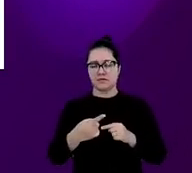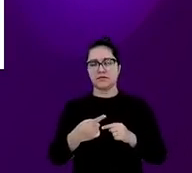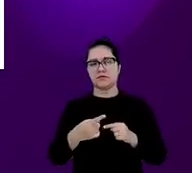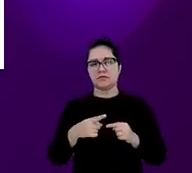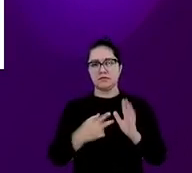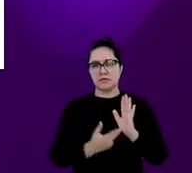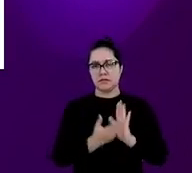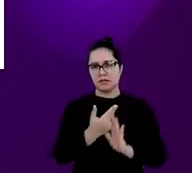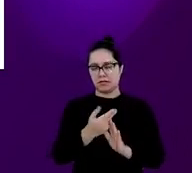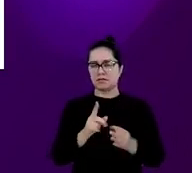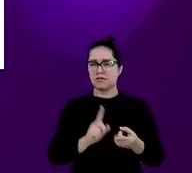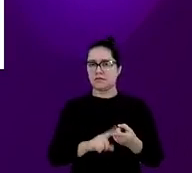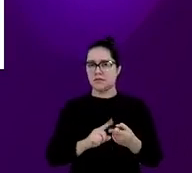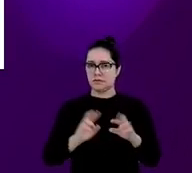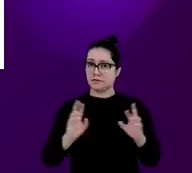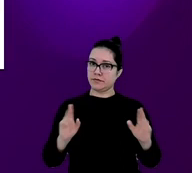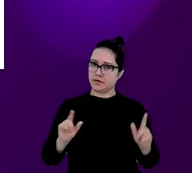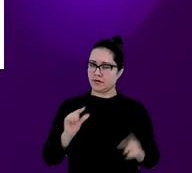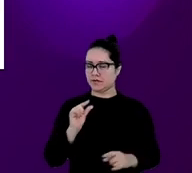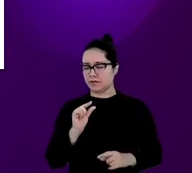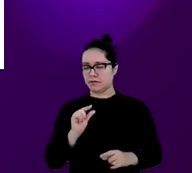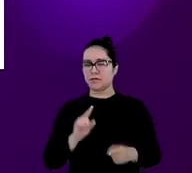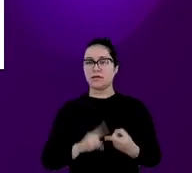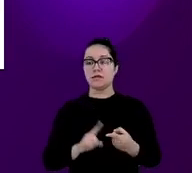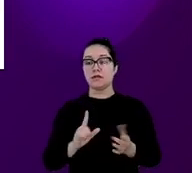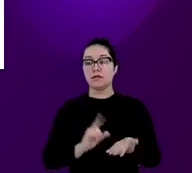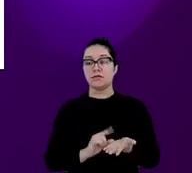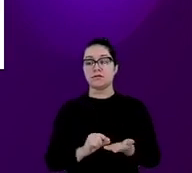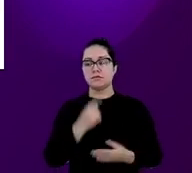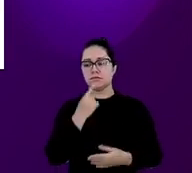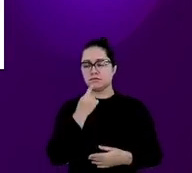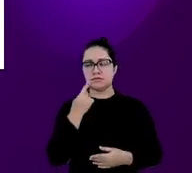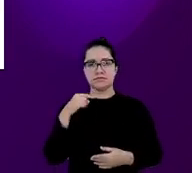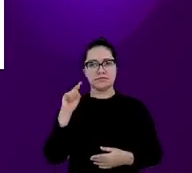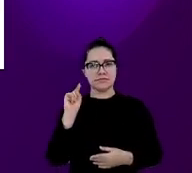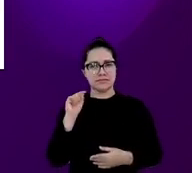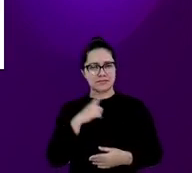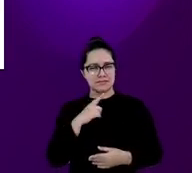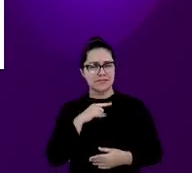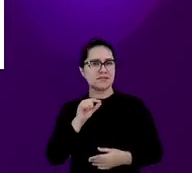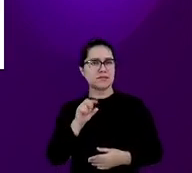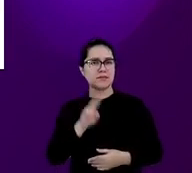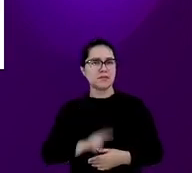we used or customized photobiomodulation